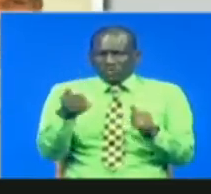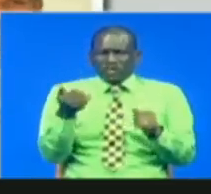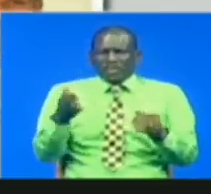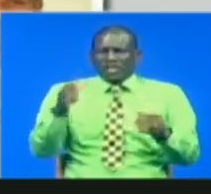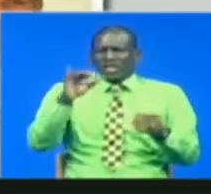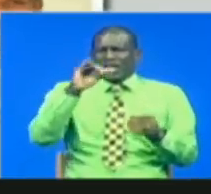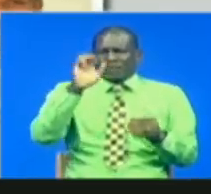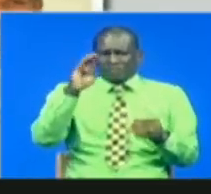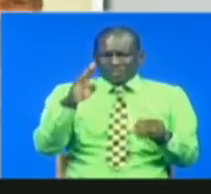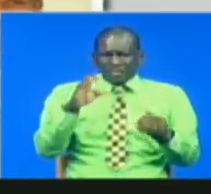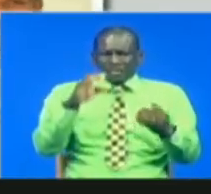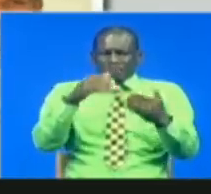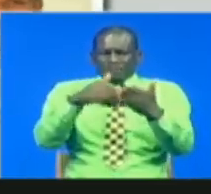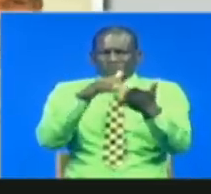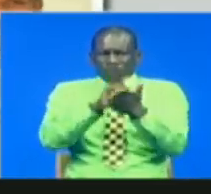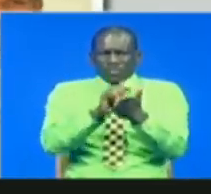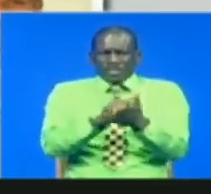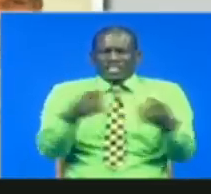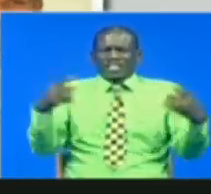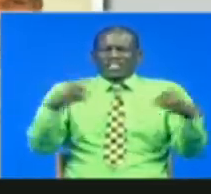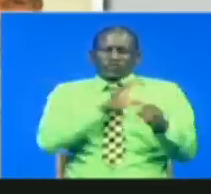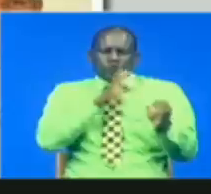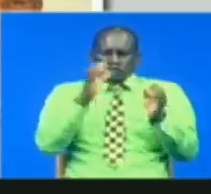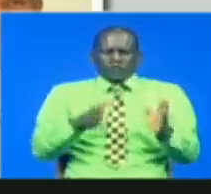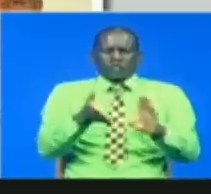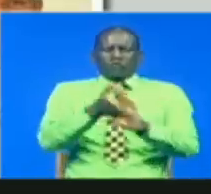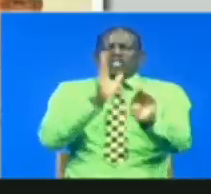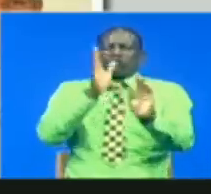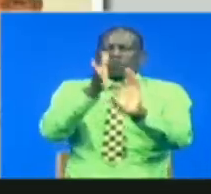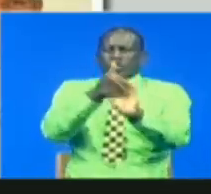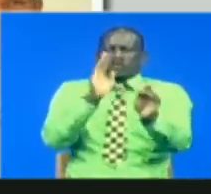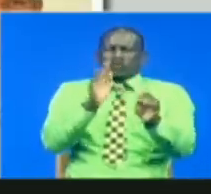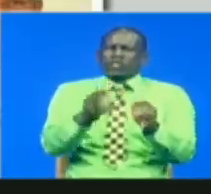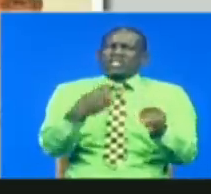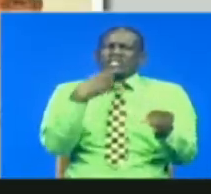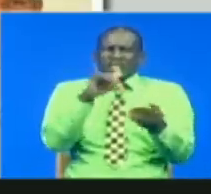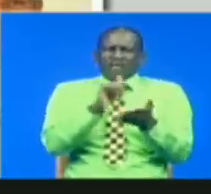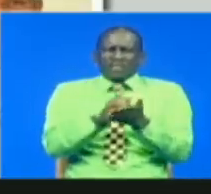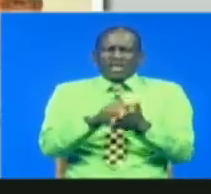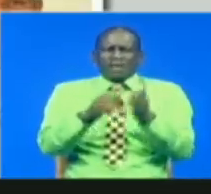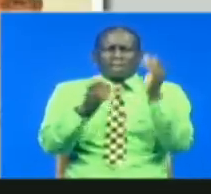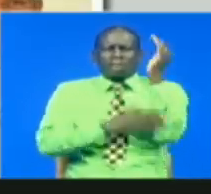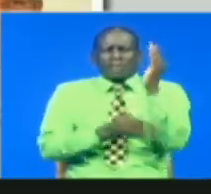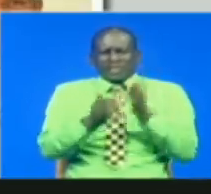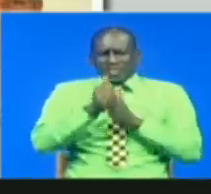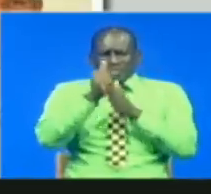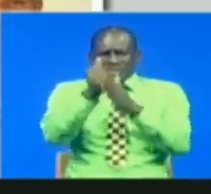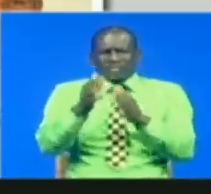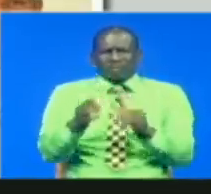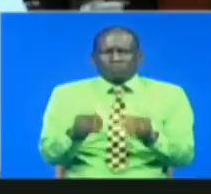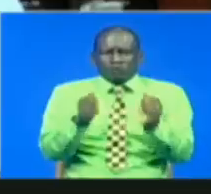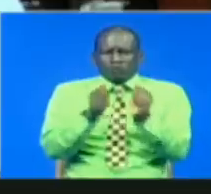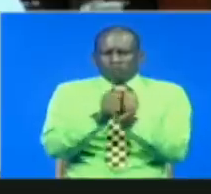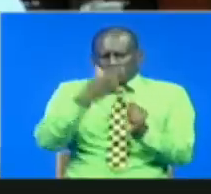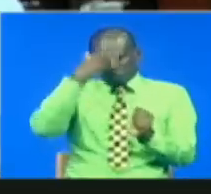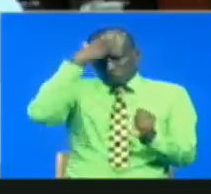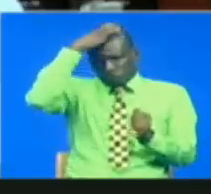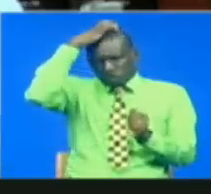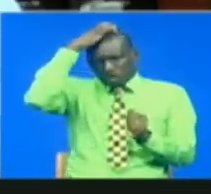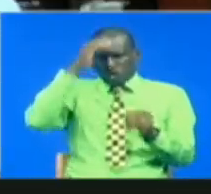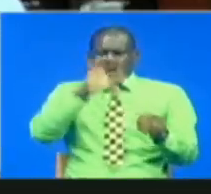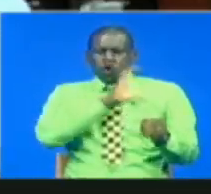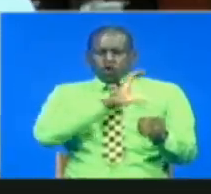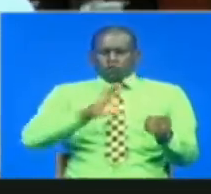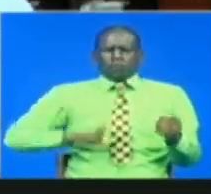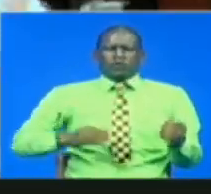body. Before then, several commissioners resigned, citing bad leadership under Wafula Chebukati. The commission now is suffering from a